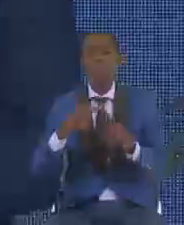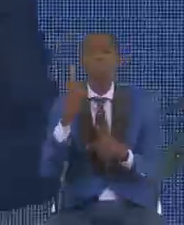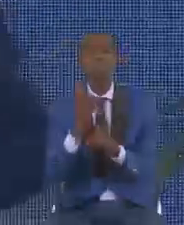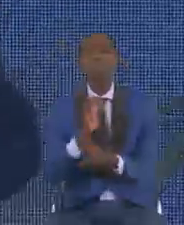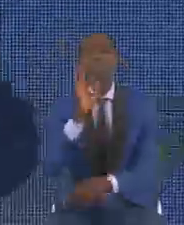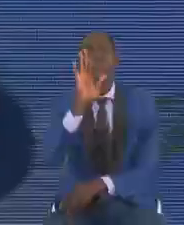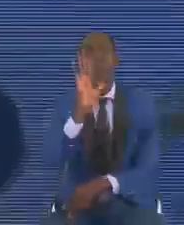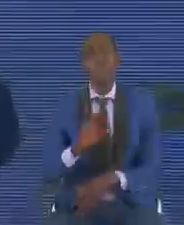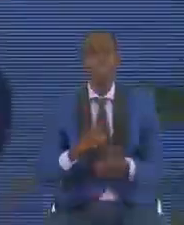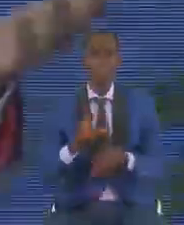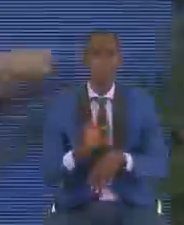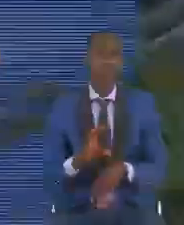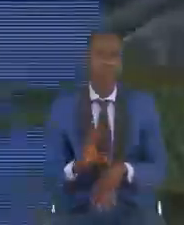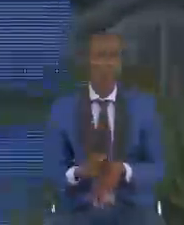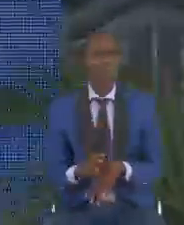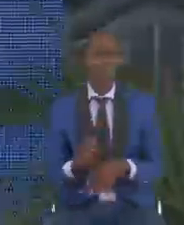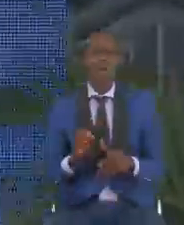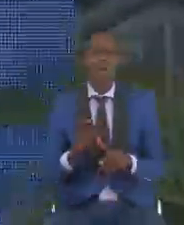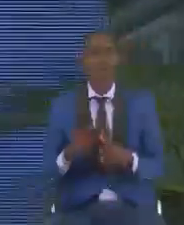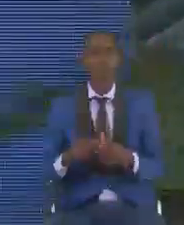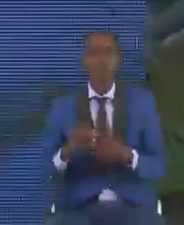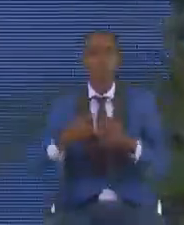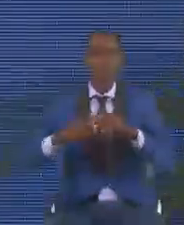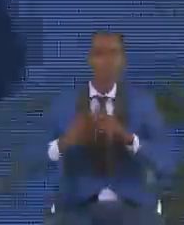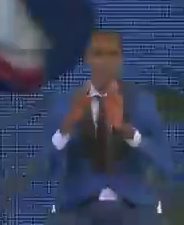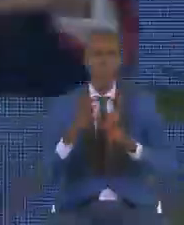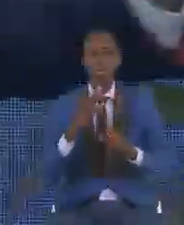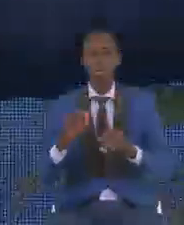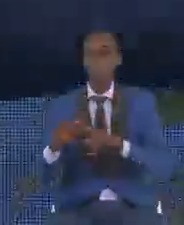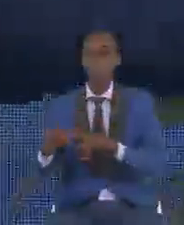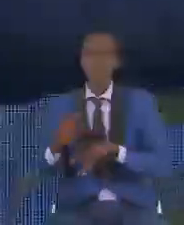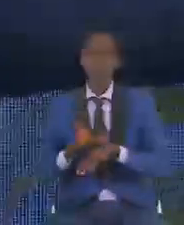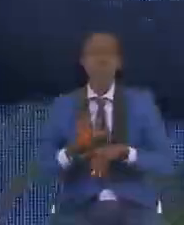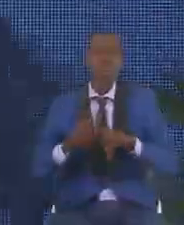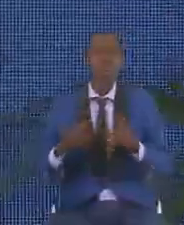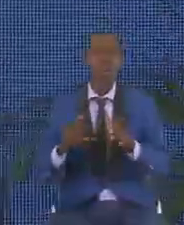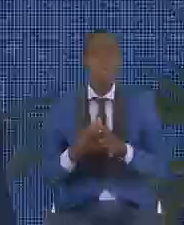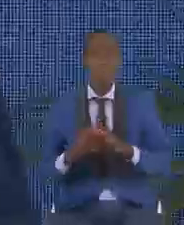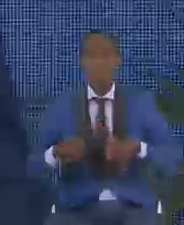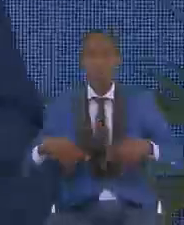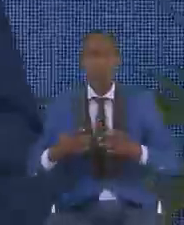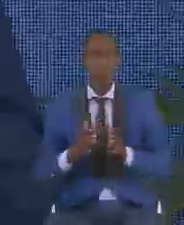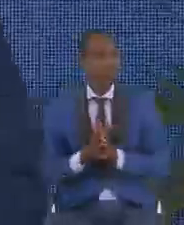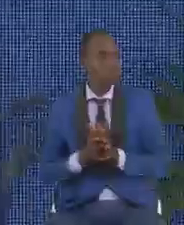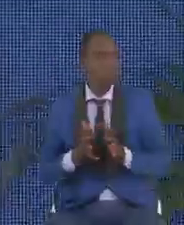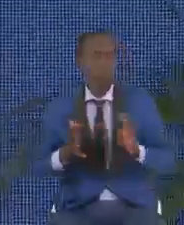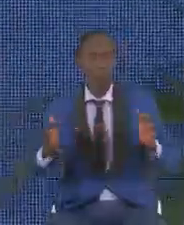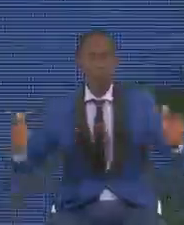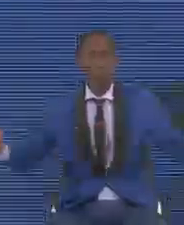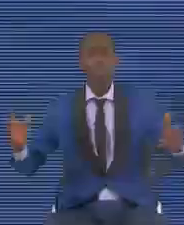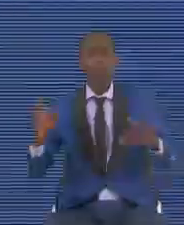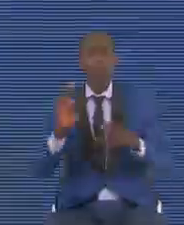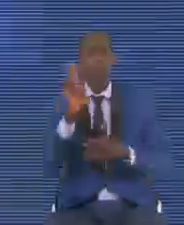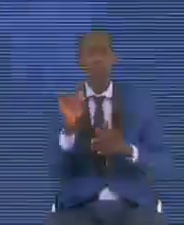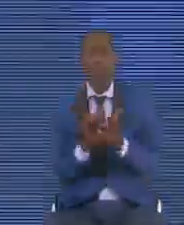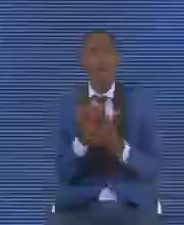the founders of denominations, but they extend the use of that word minister